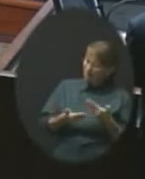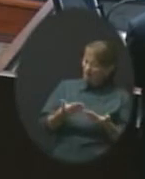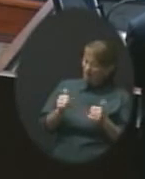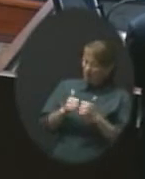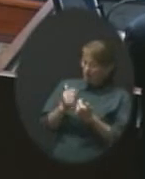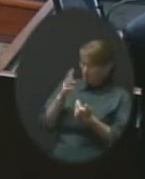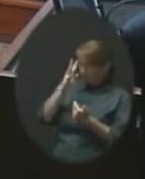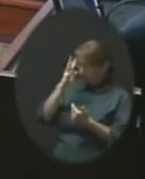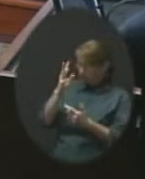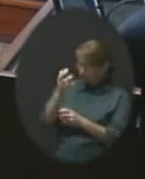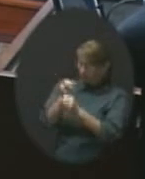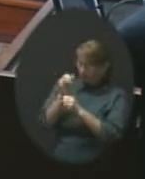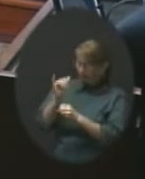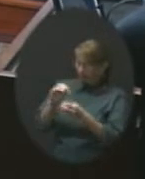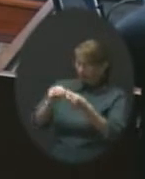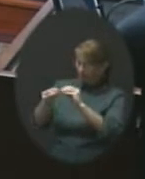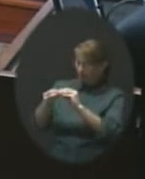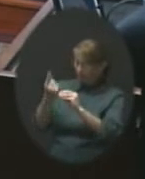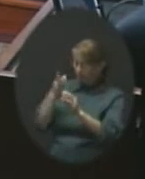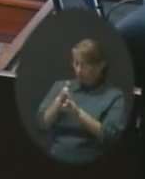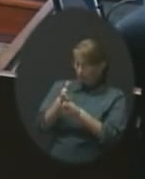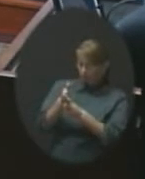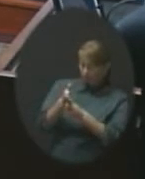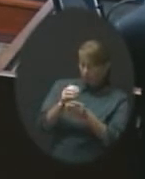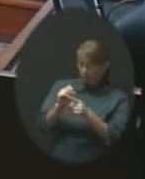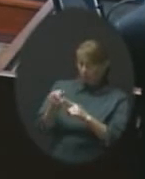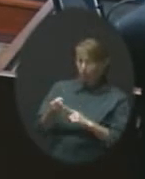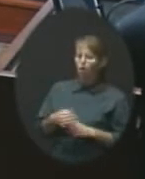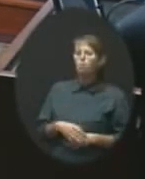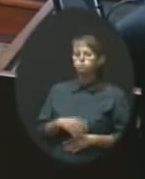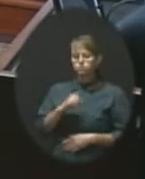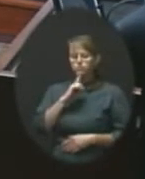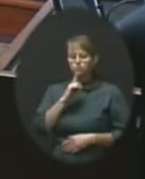those funds in this current situation. Certainly. You still